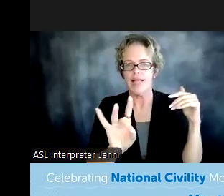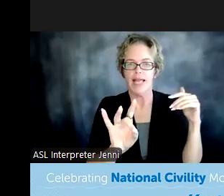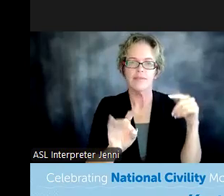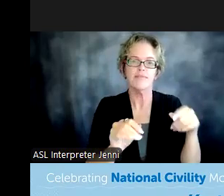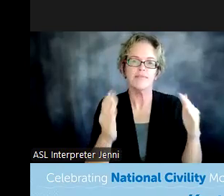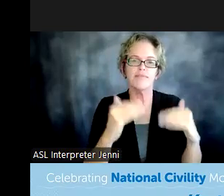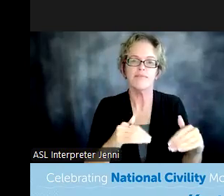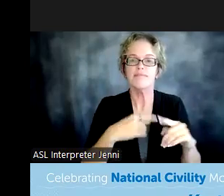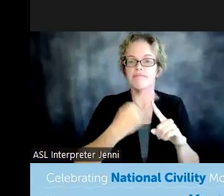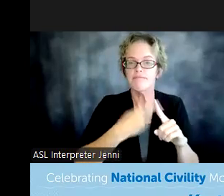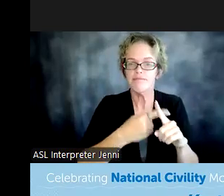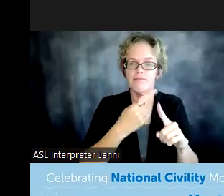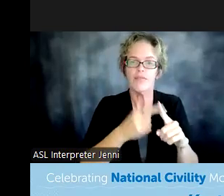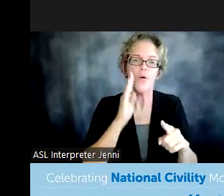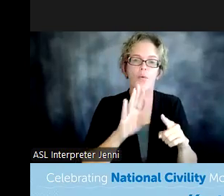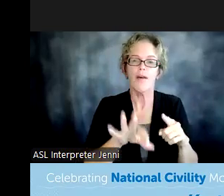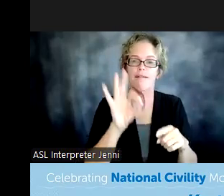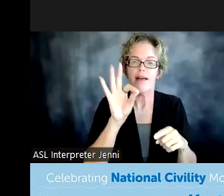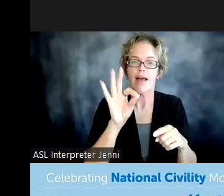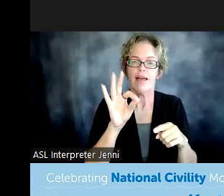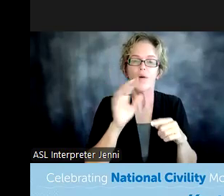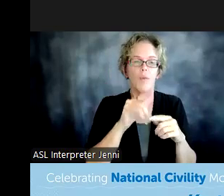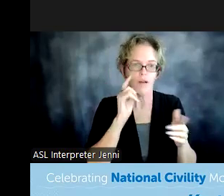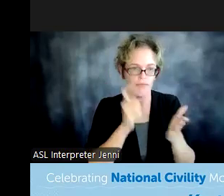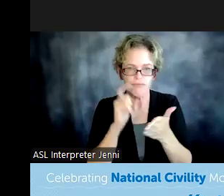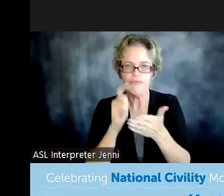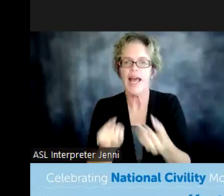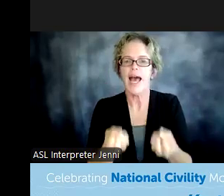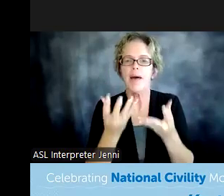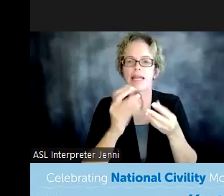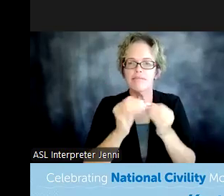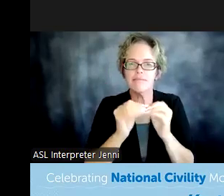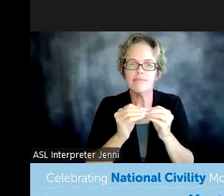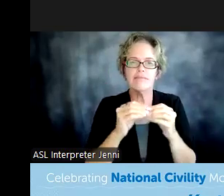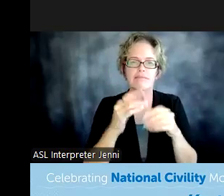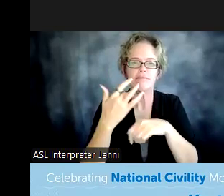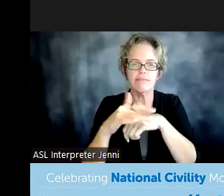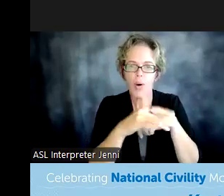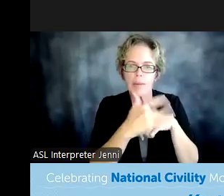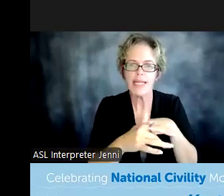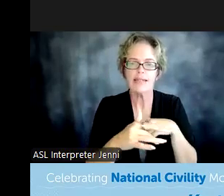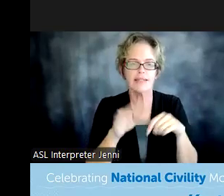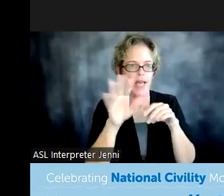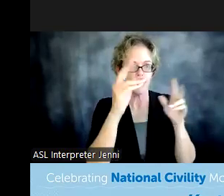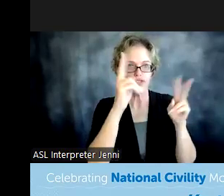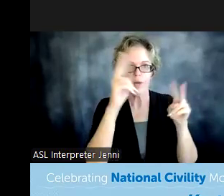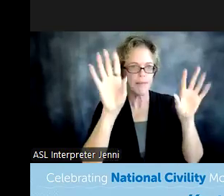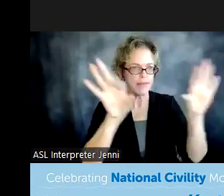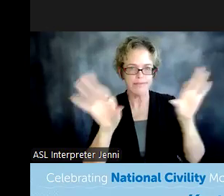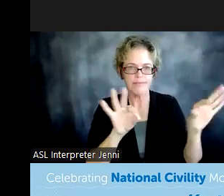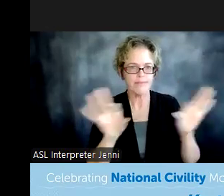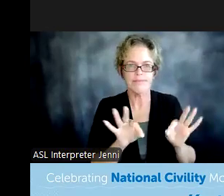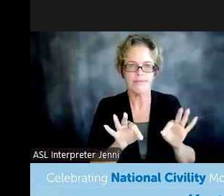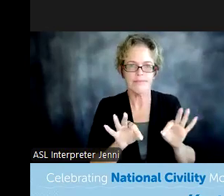available Apple Health Expansion Program openings, and then from that randomly select individuals who were recently denied Apple Health